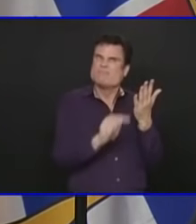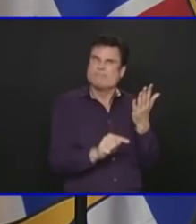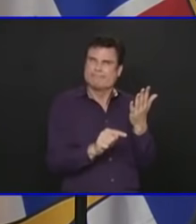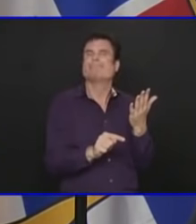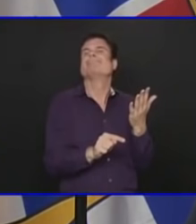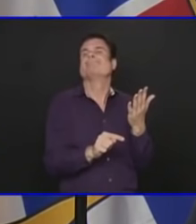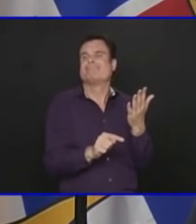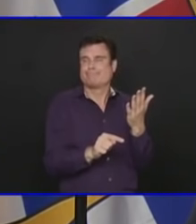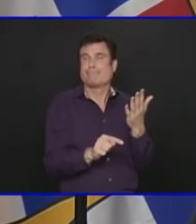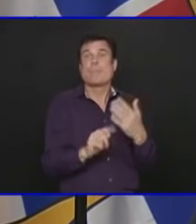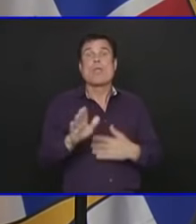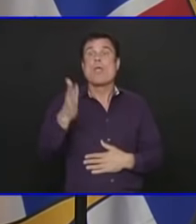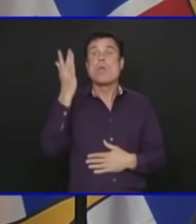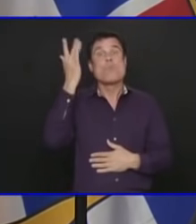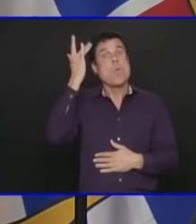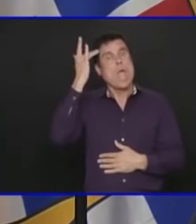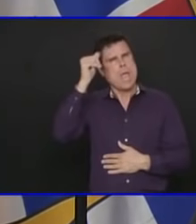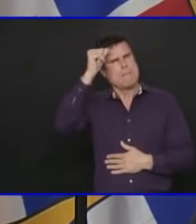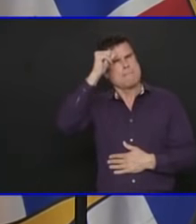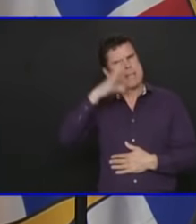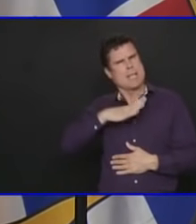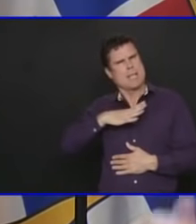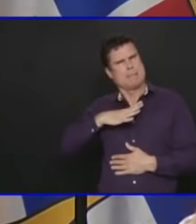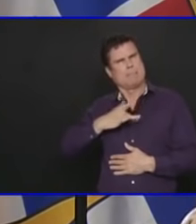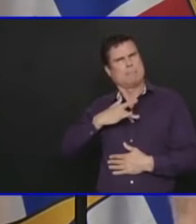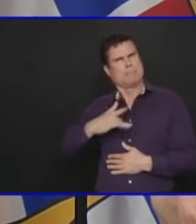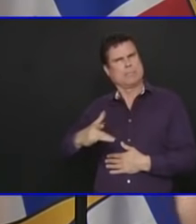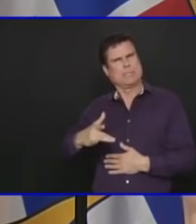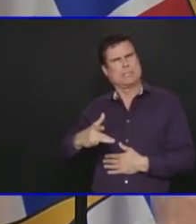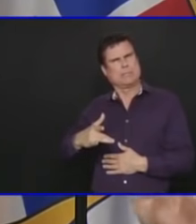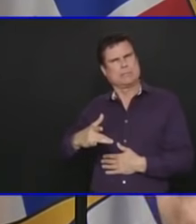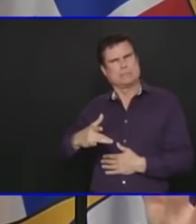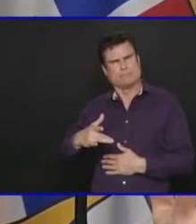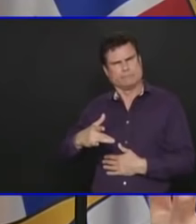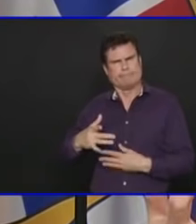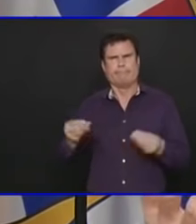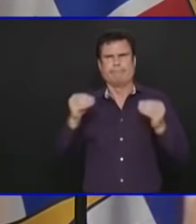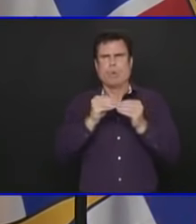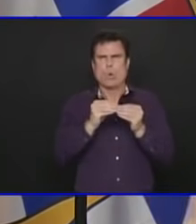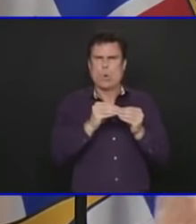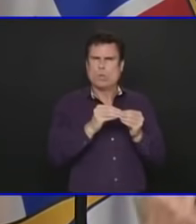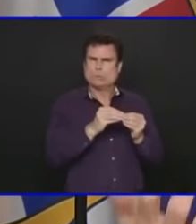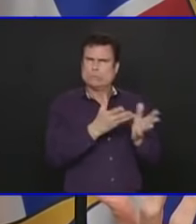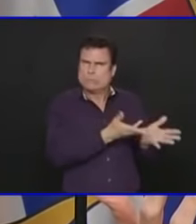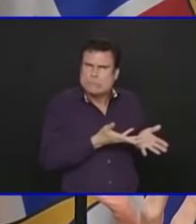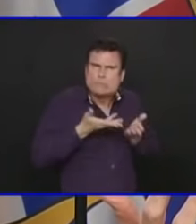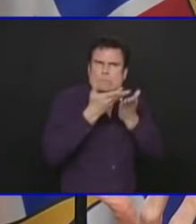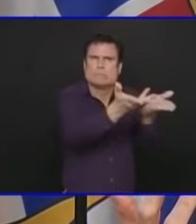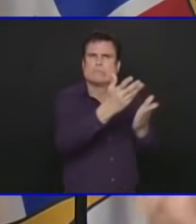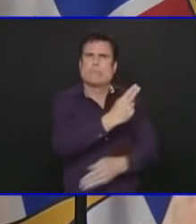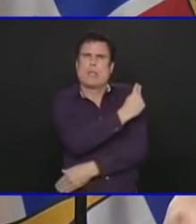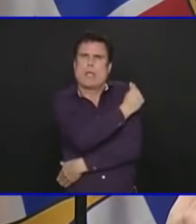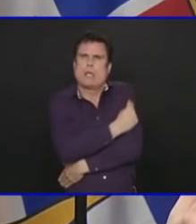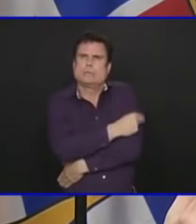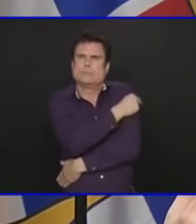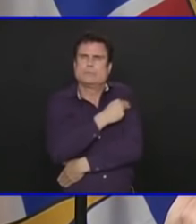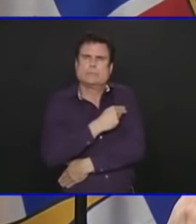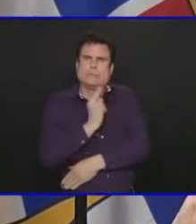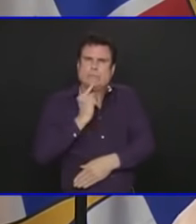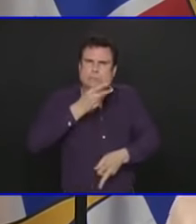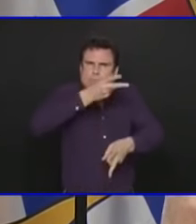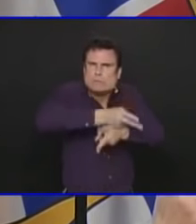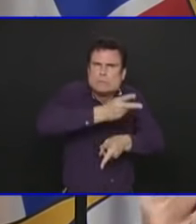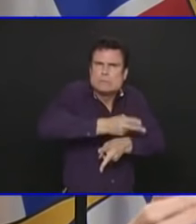There is some theory that it might have to do with the differences in our immune system between women and men. In particular,